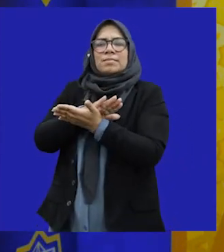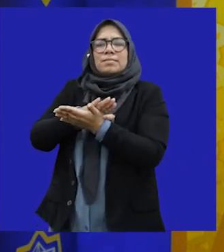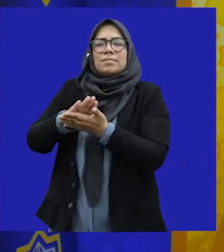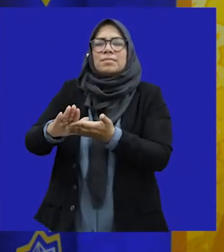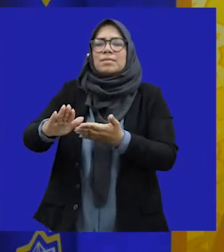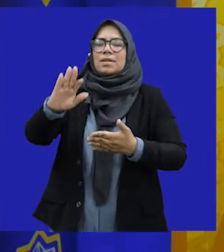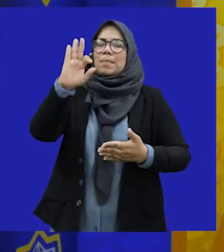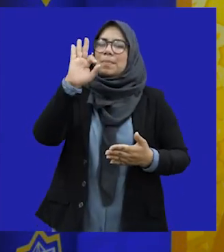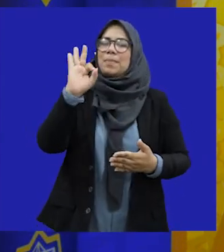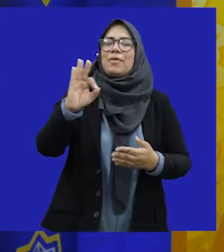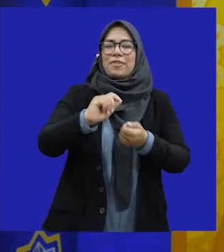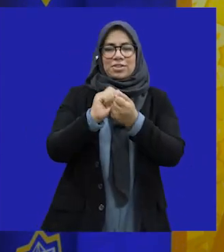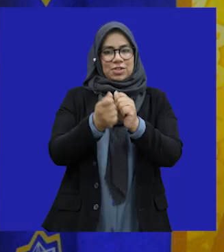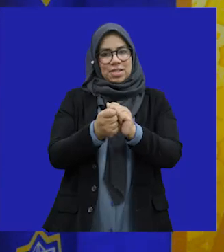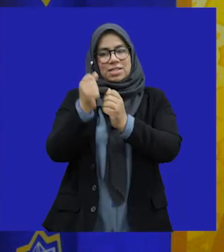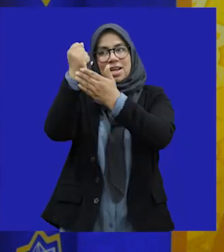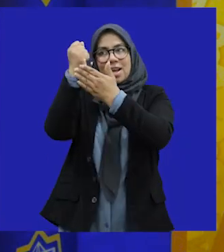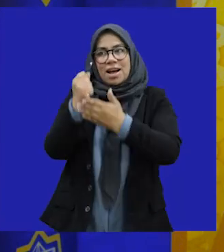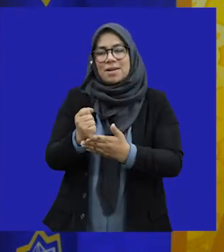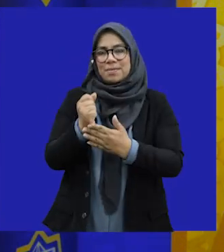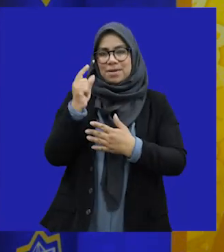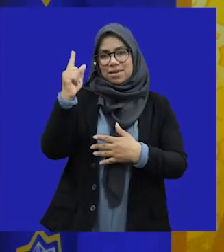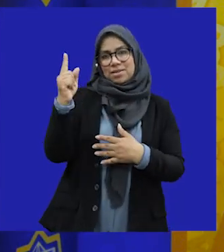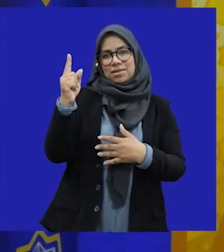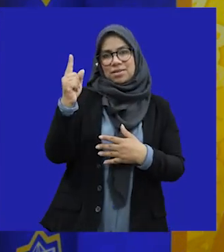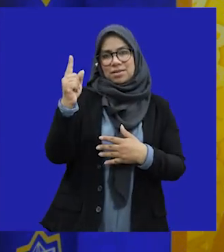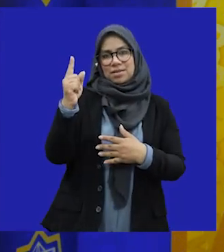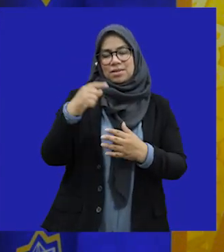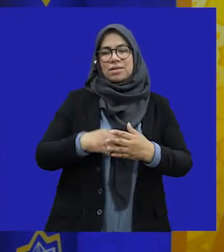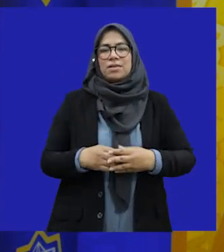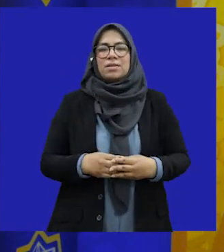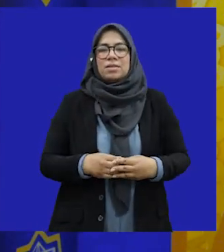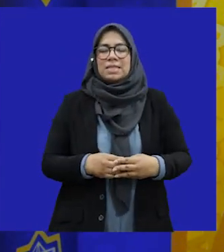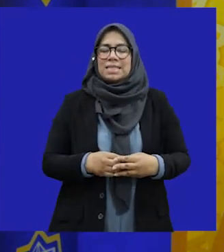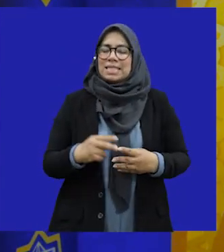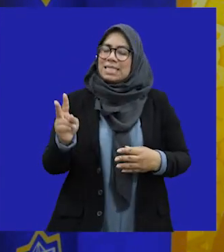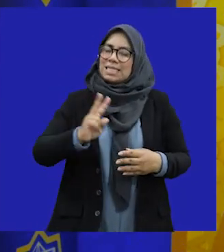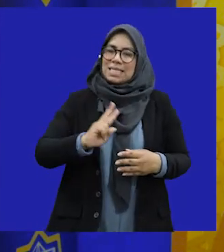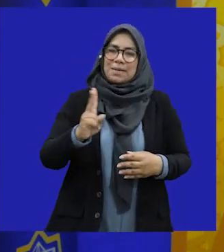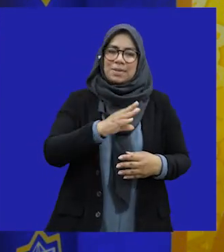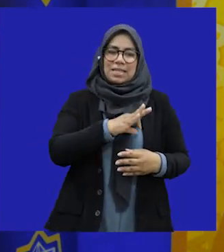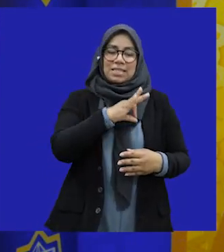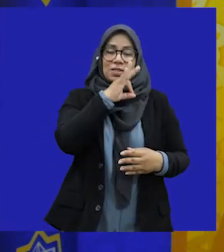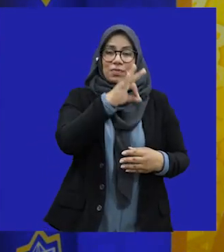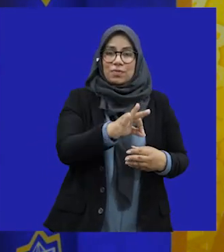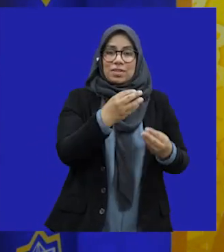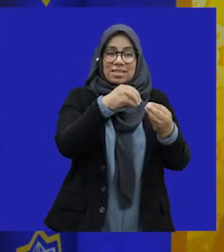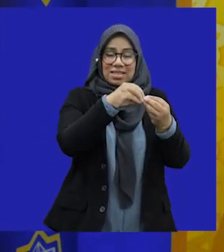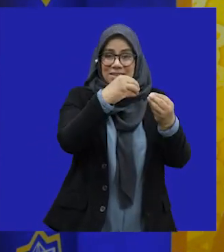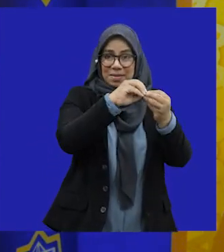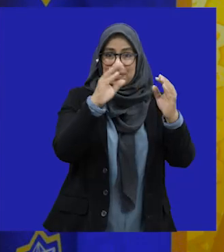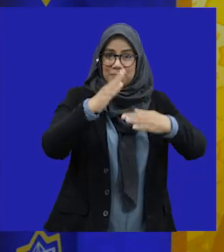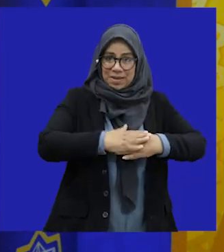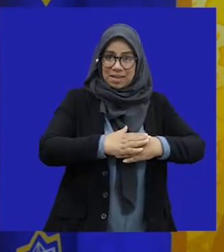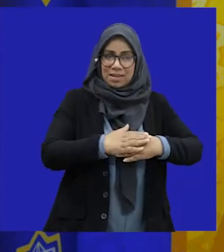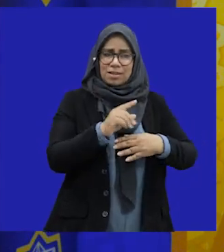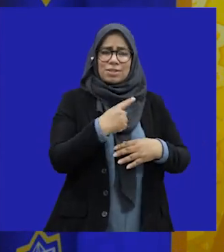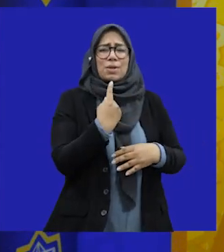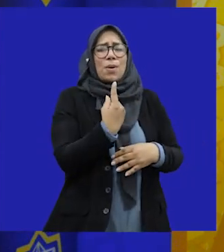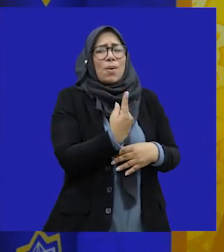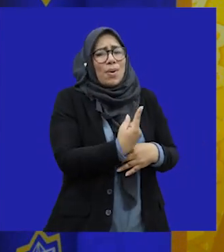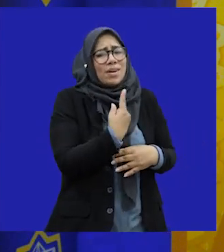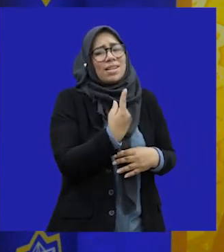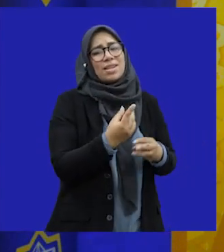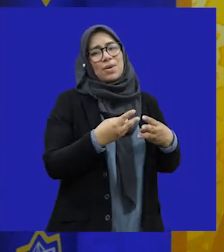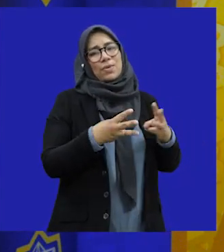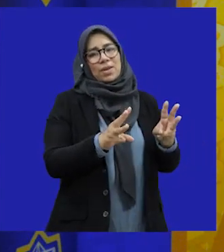mistakes, we have to have prayed voluntary prayers. And it is the only way